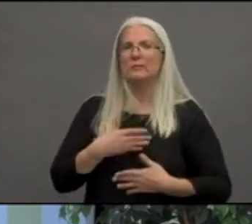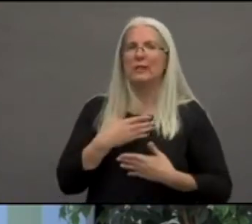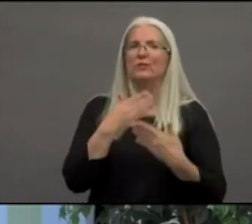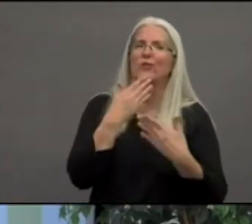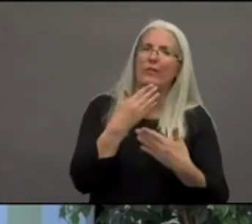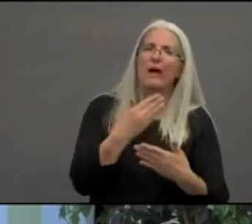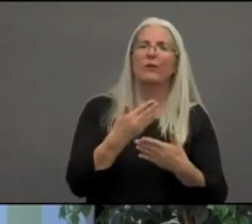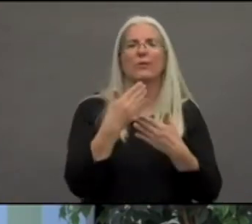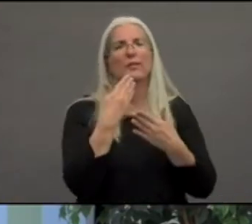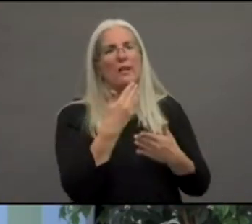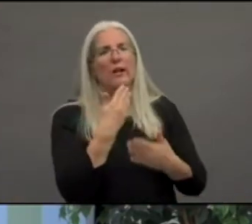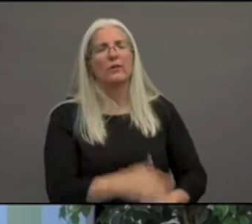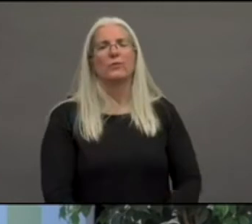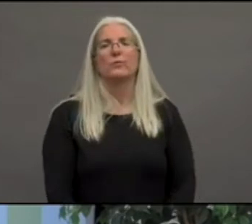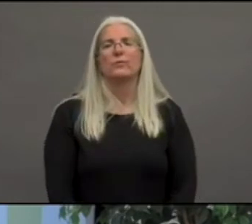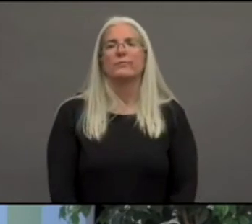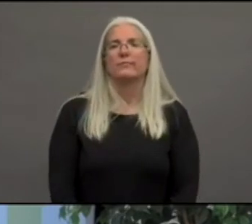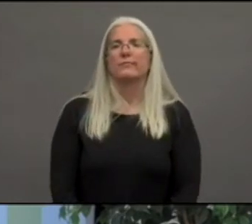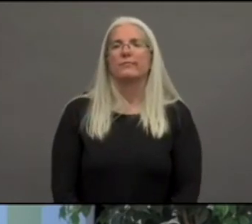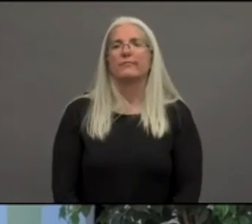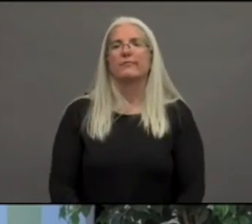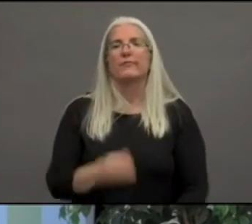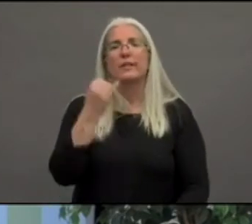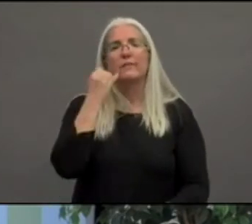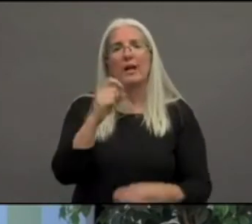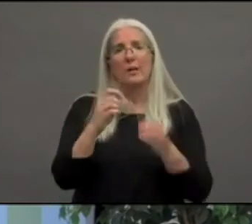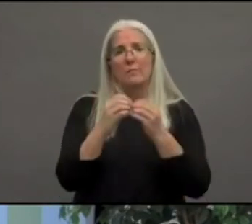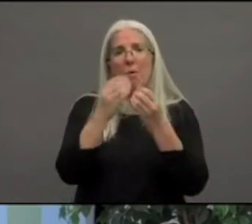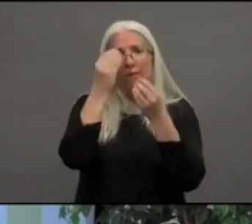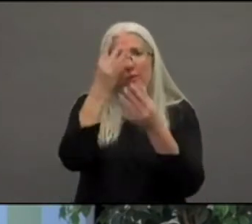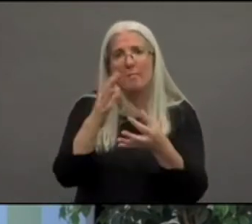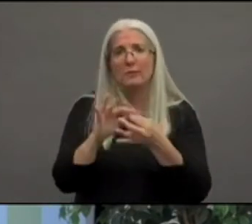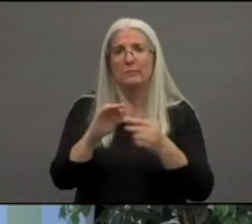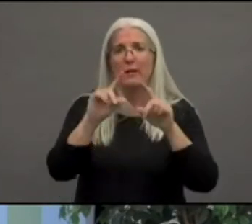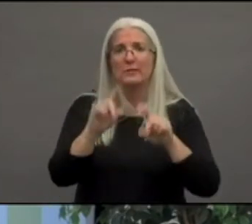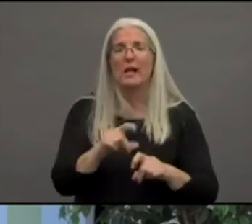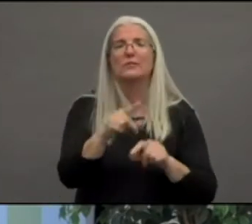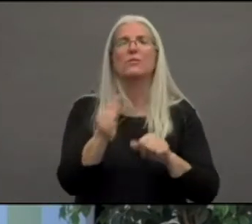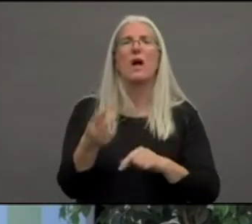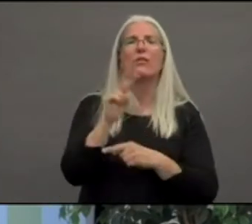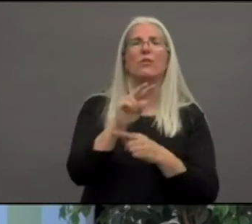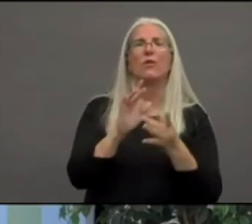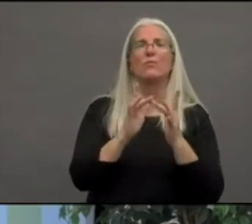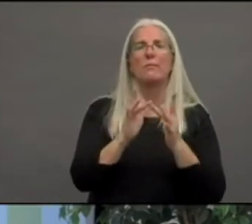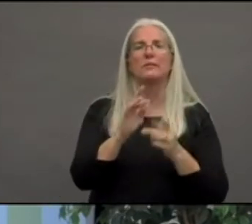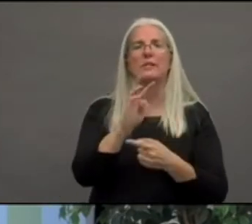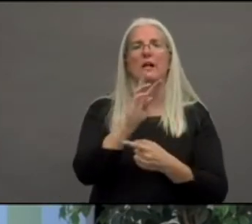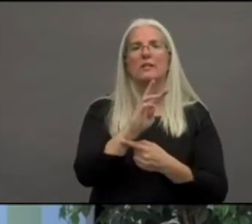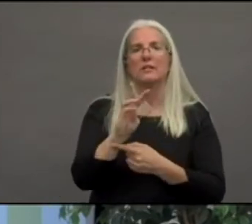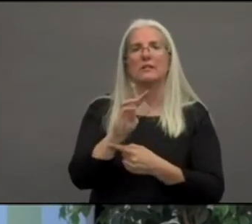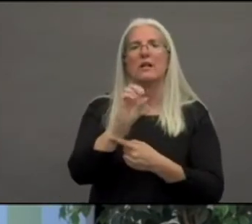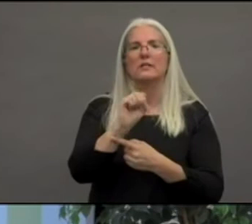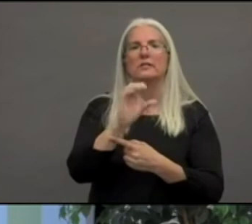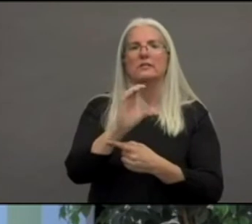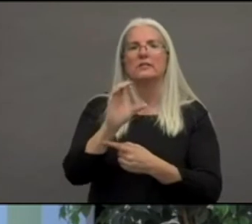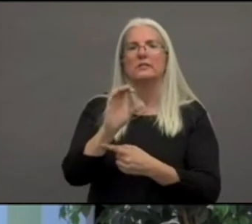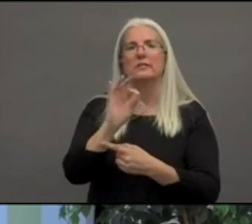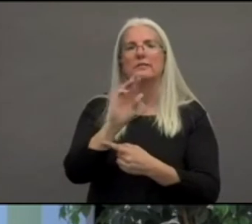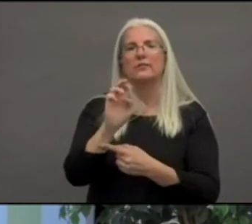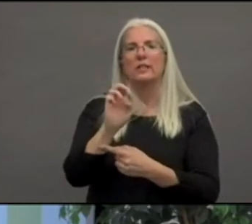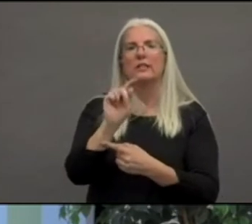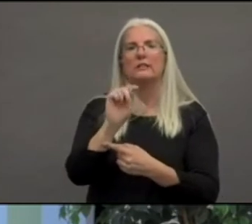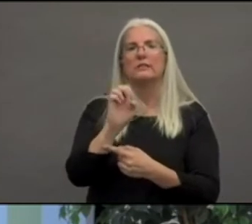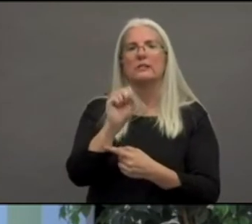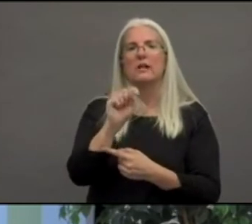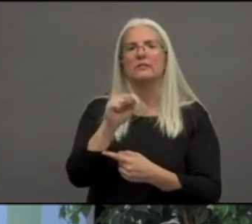Again, if you need more information about testing, please visit SCC Test Free Test, sccfreetest.org.